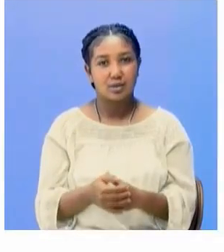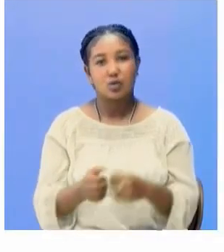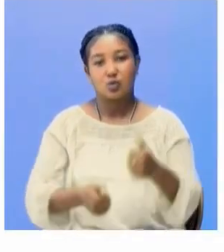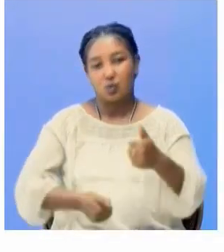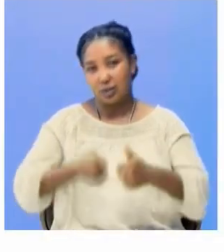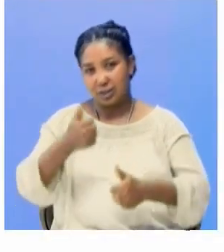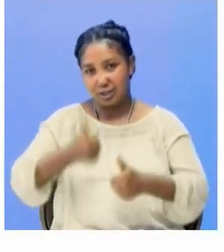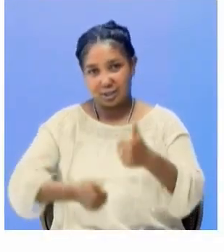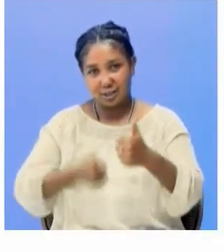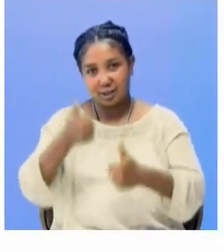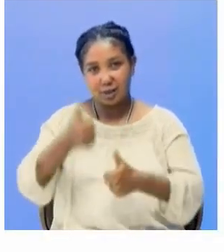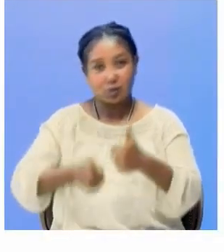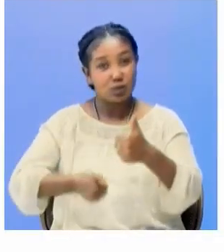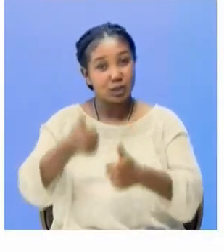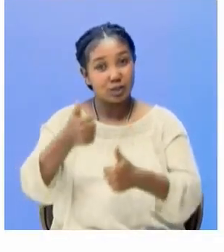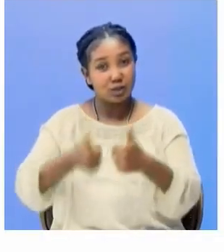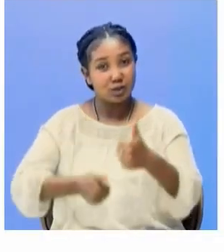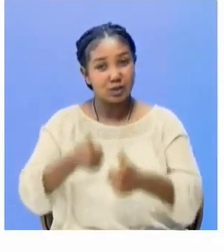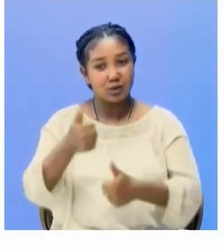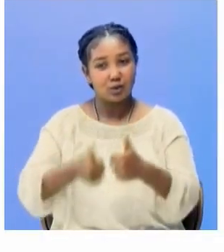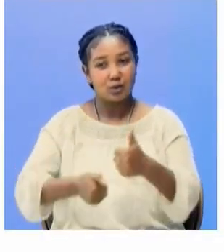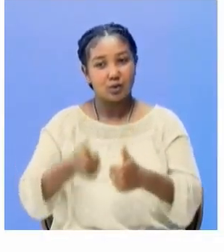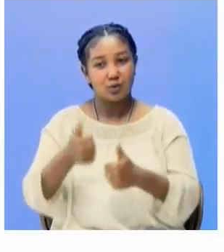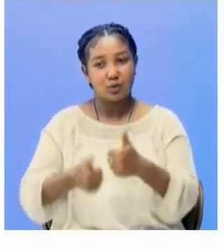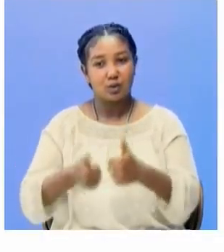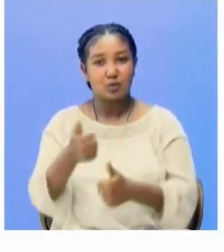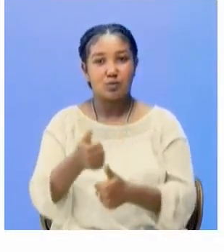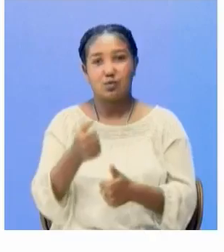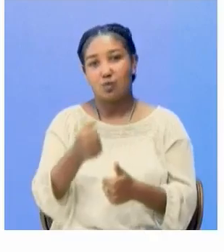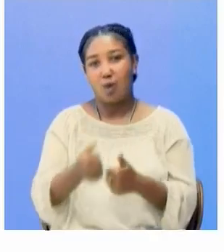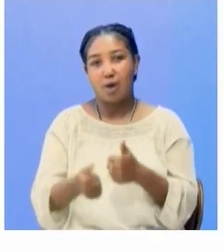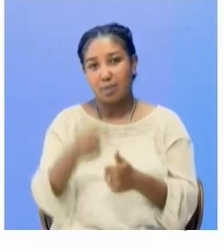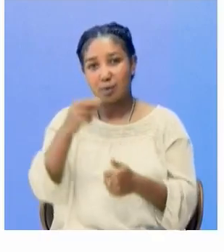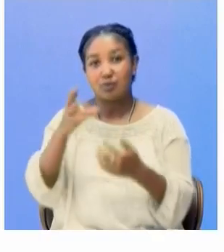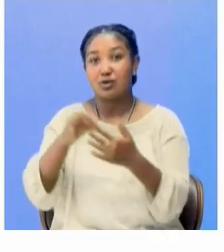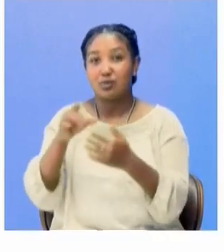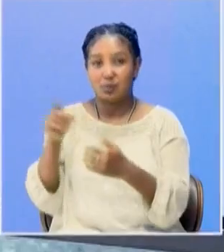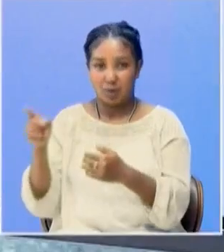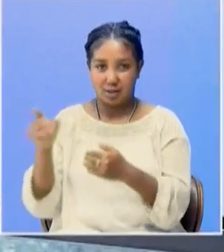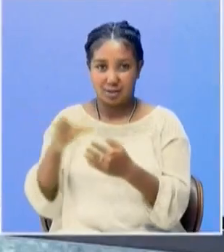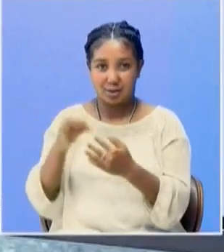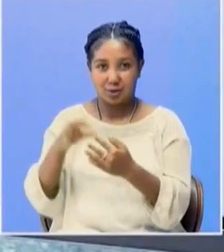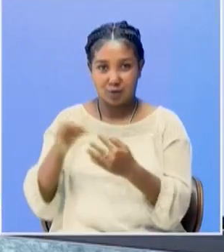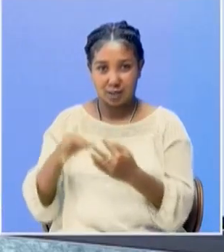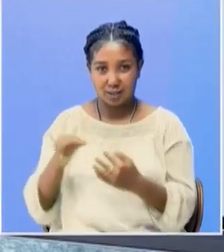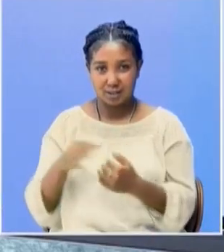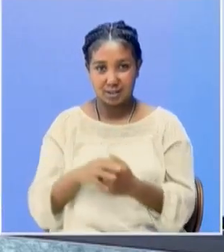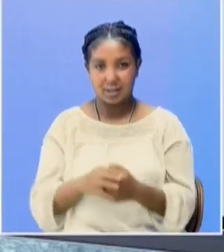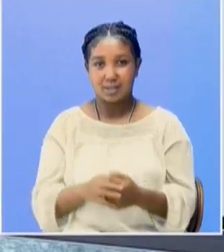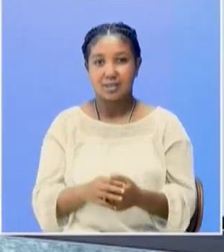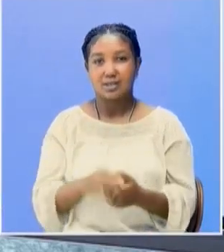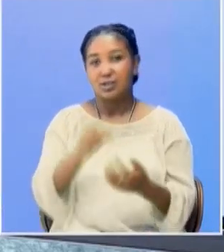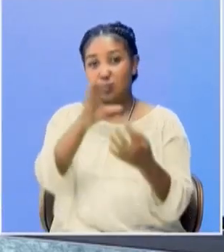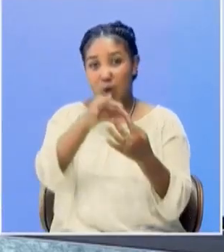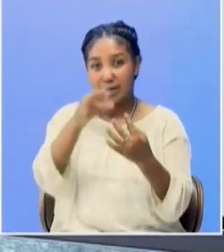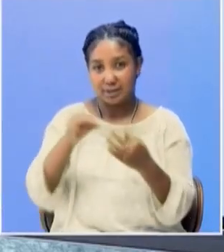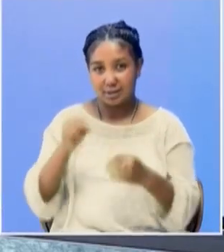Which? Which one? Because this one is a choice. The